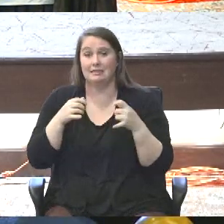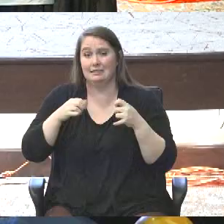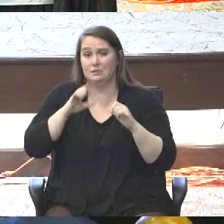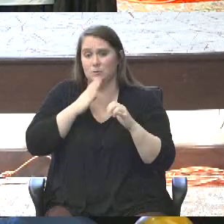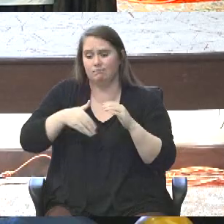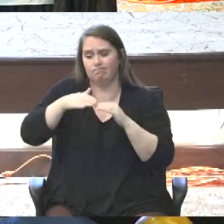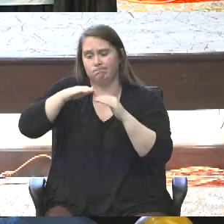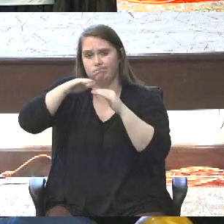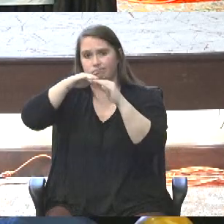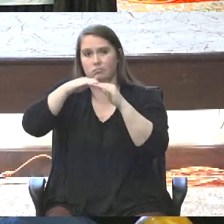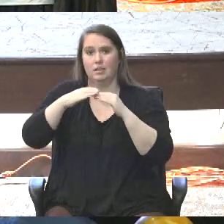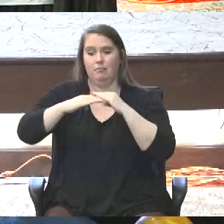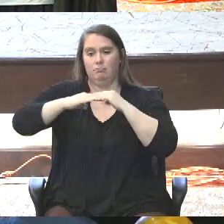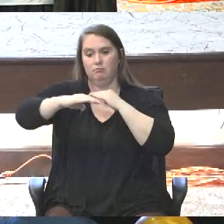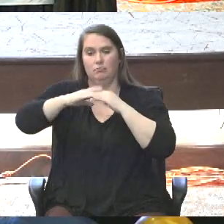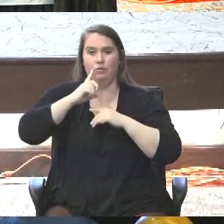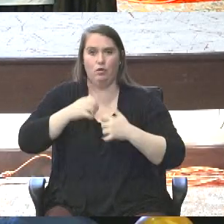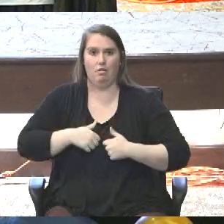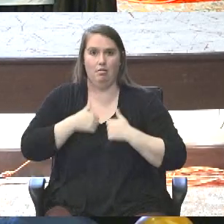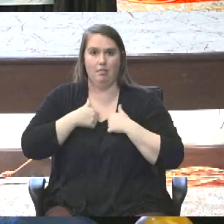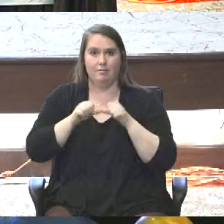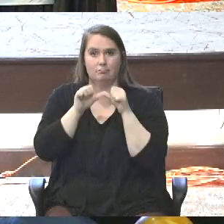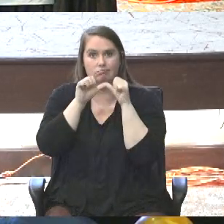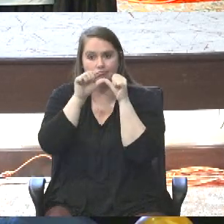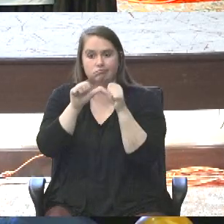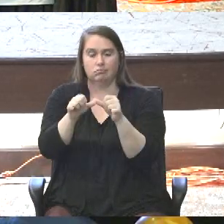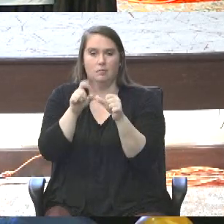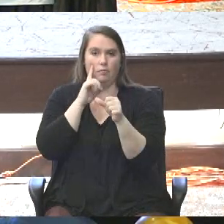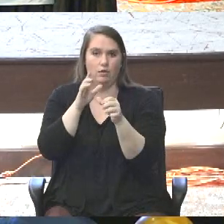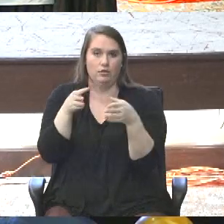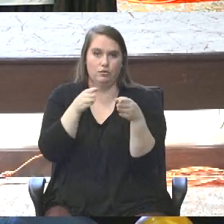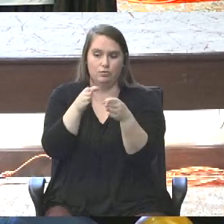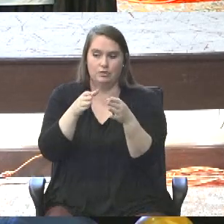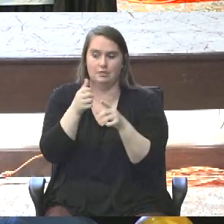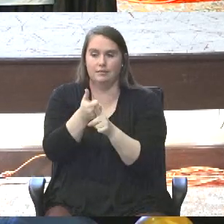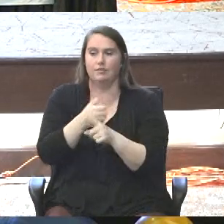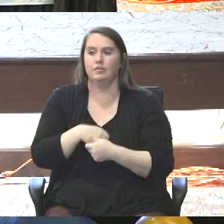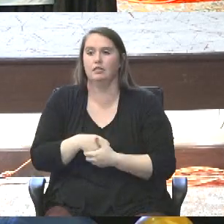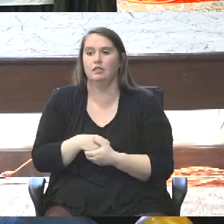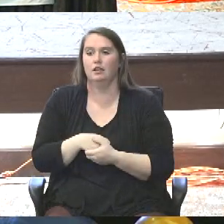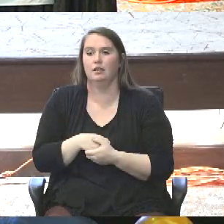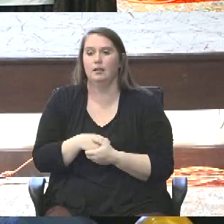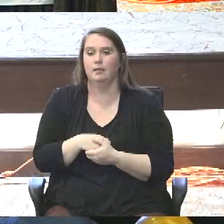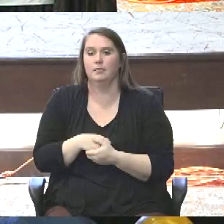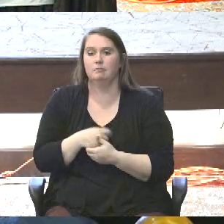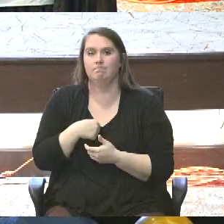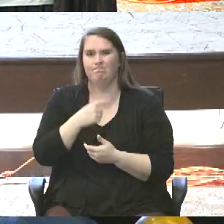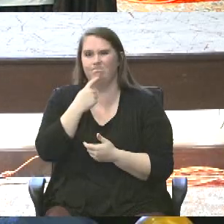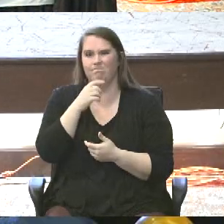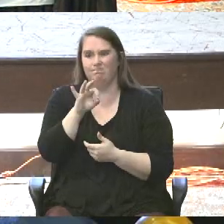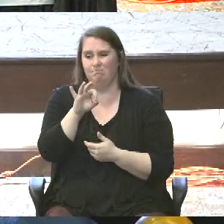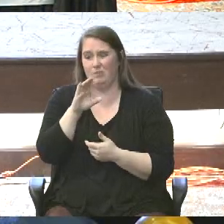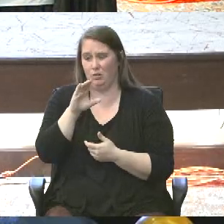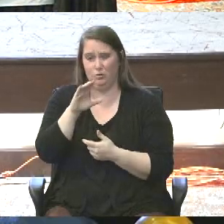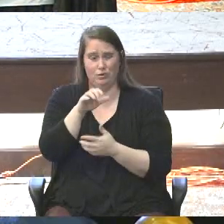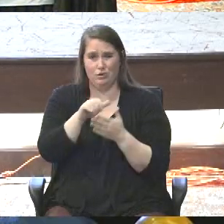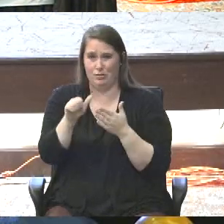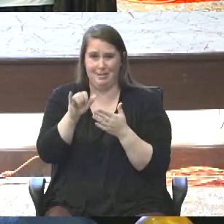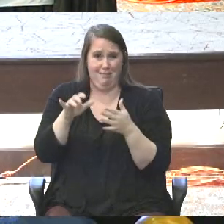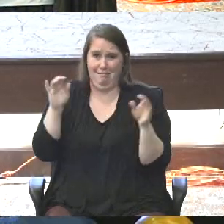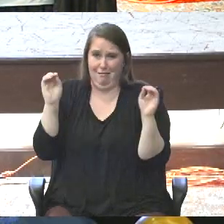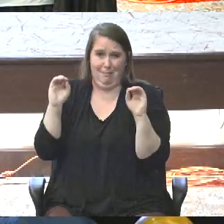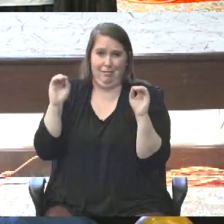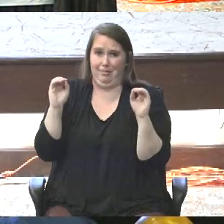the effective life fivefold. So when we come to a net, I'm not saying $900 is nothing, but when we come to that net